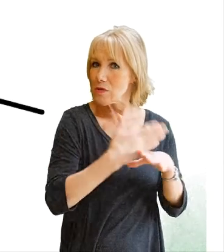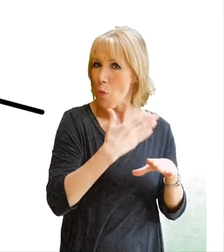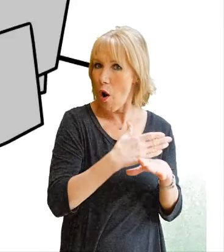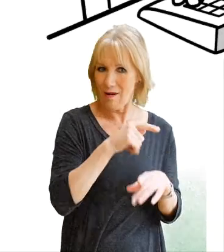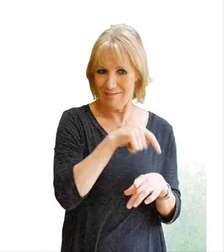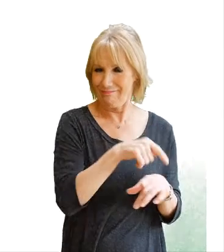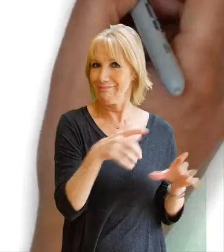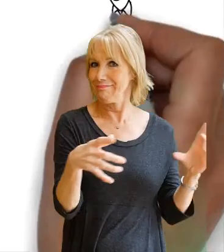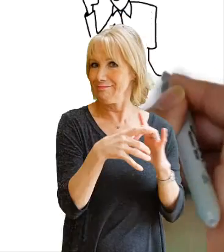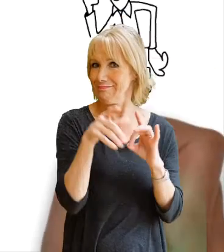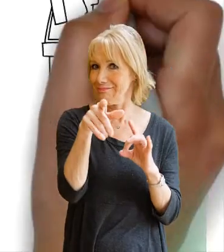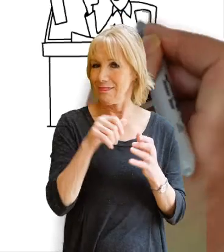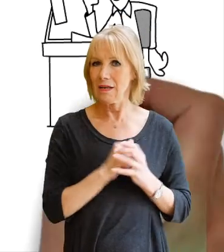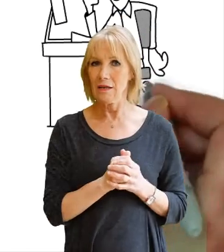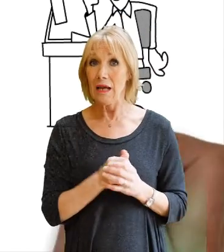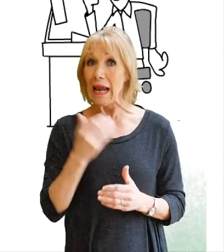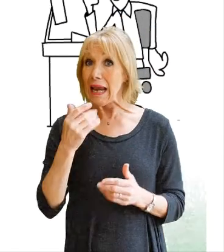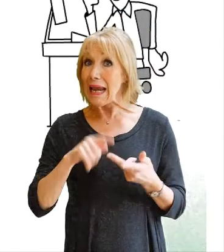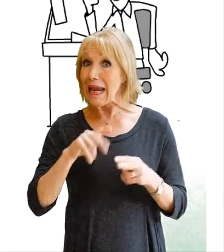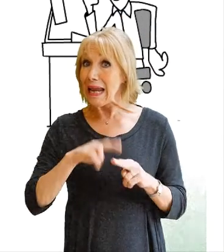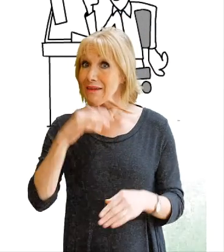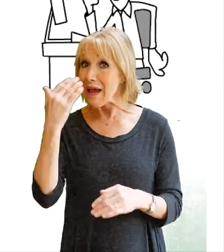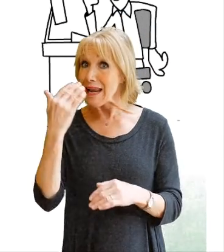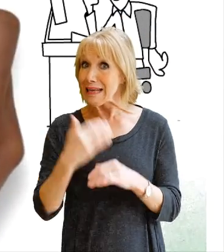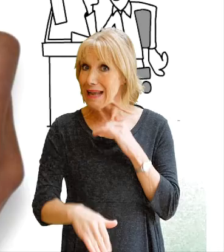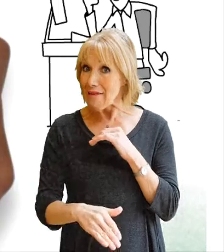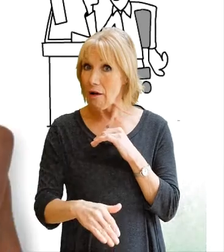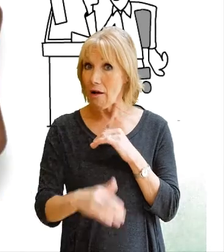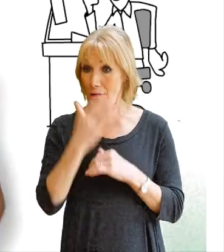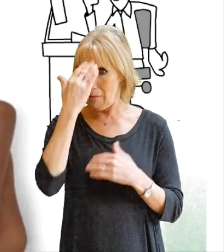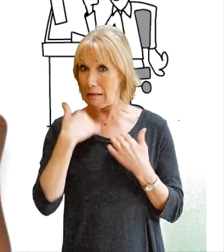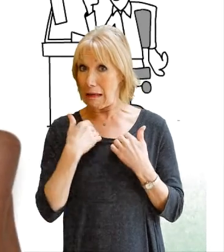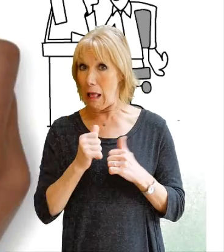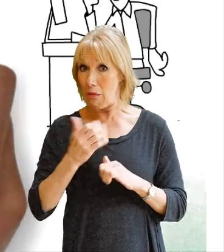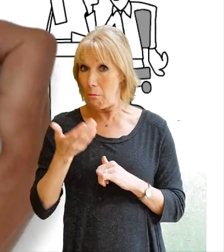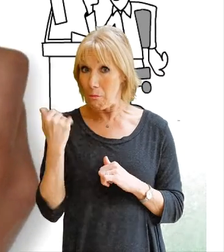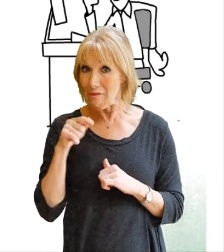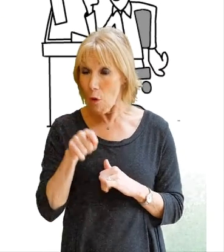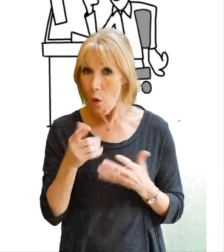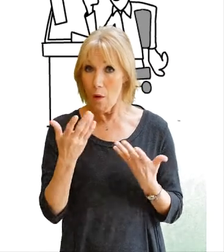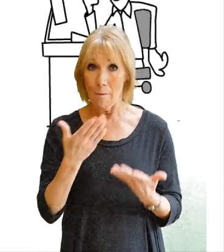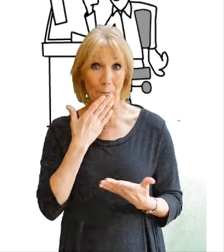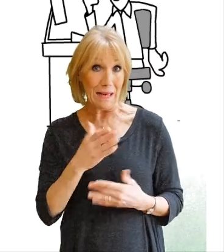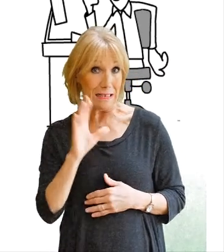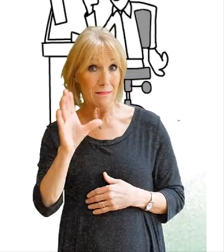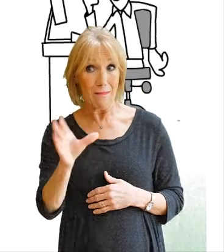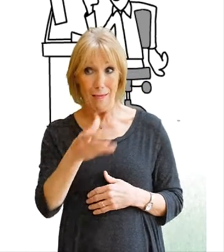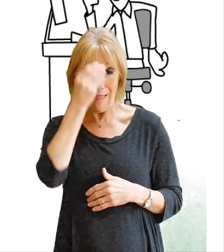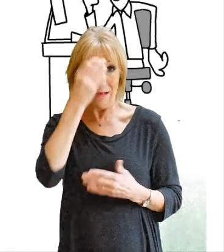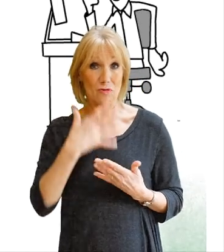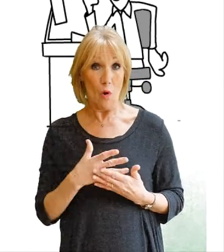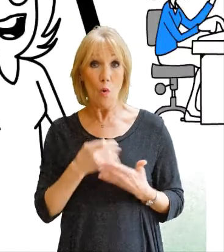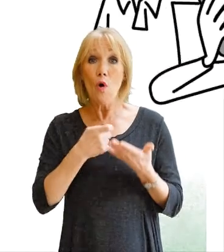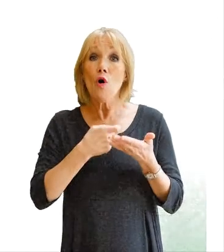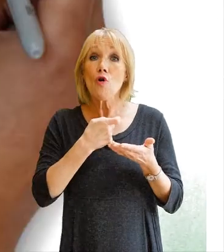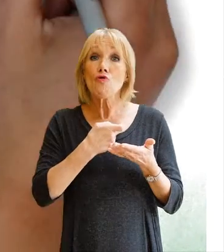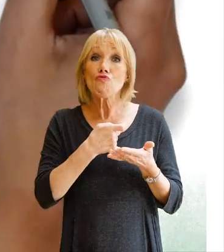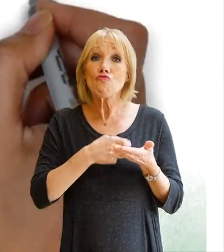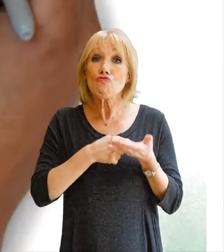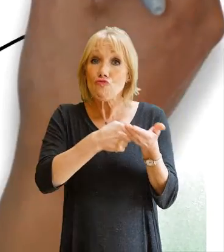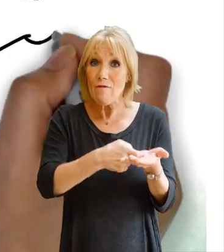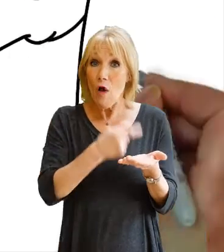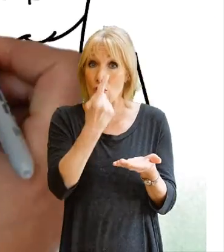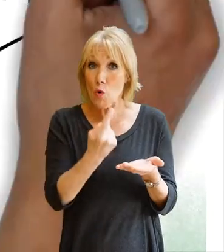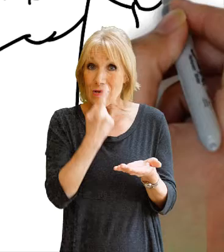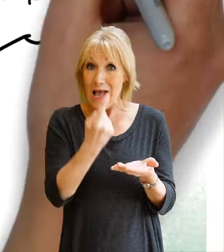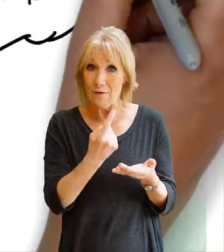support. If you've never been supported by mental health services before but need some help, let us know. You can refer yourself into our